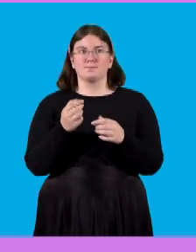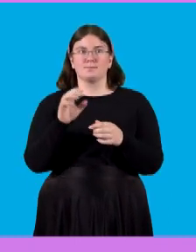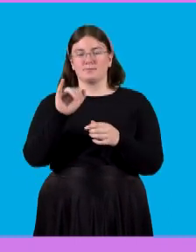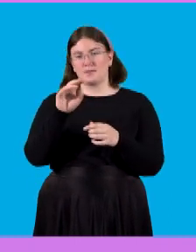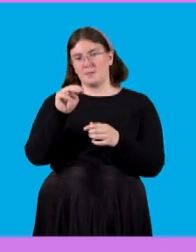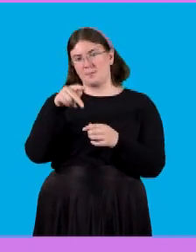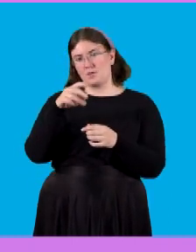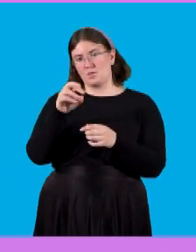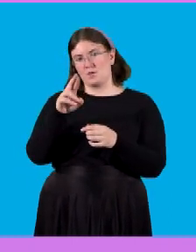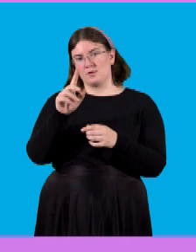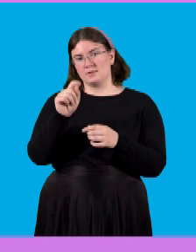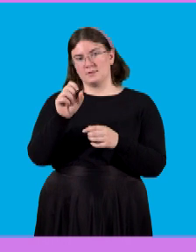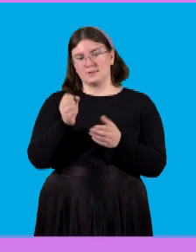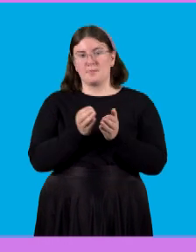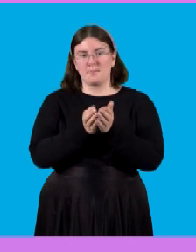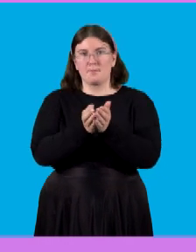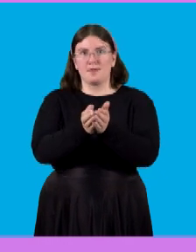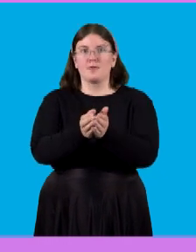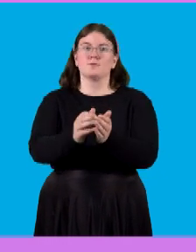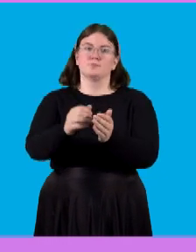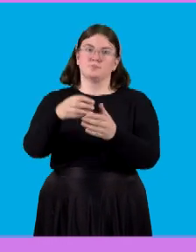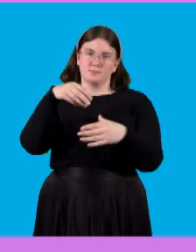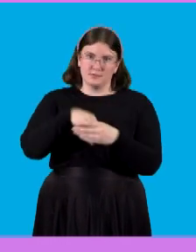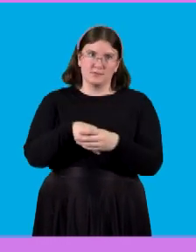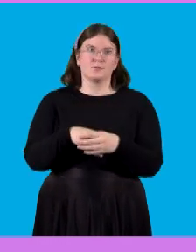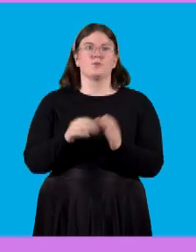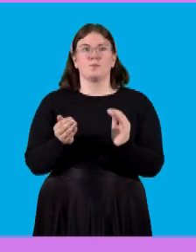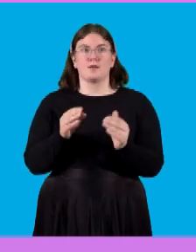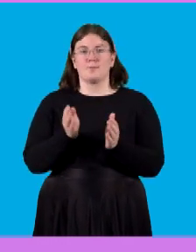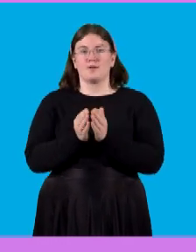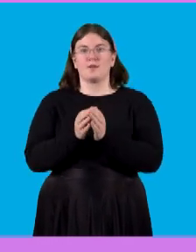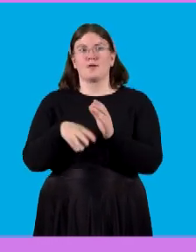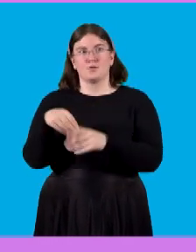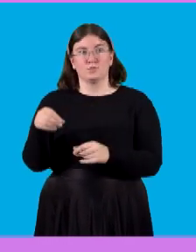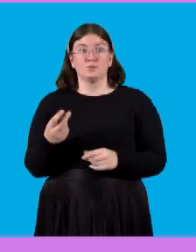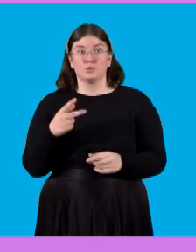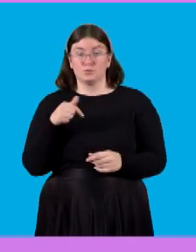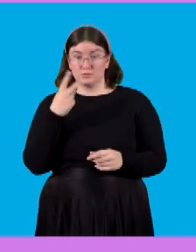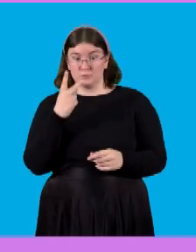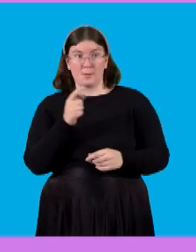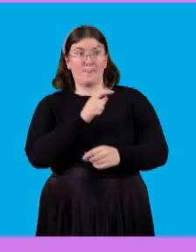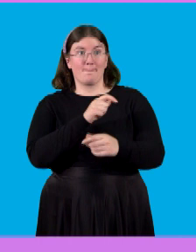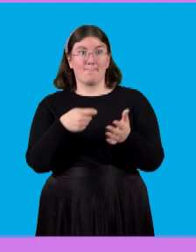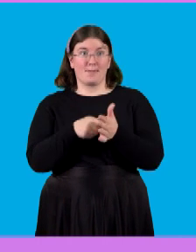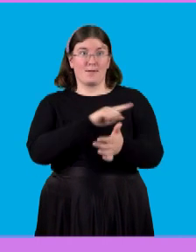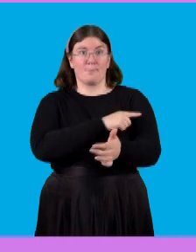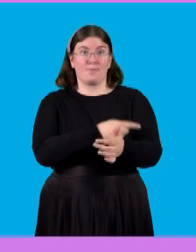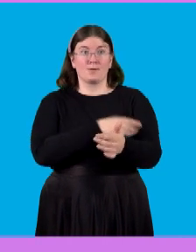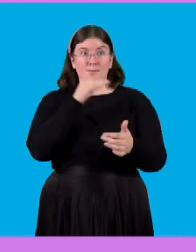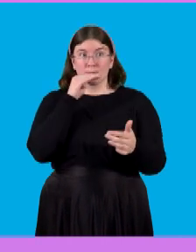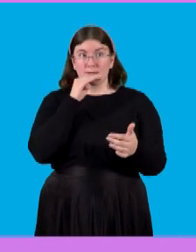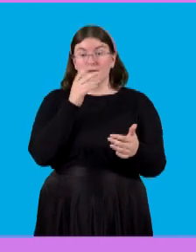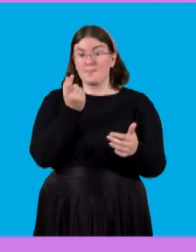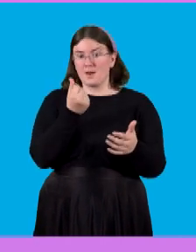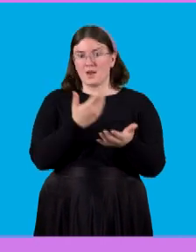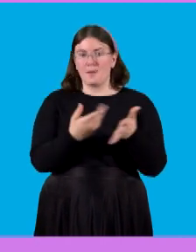buying, or sometimes referred to as the purchasing power of a currency. And it means that its unit of currency can buy more goods